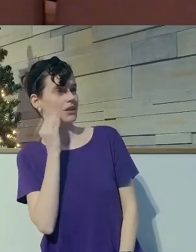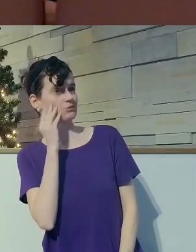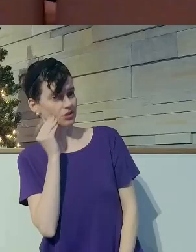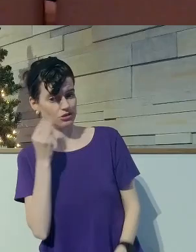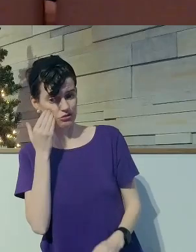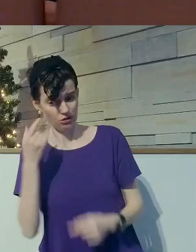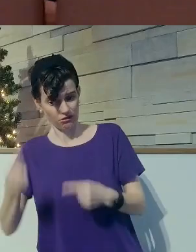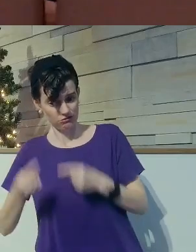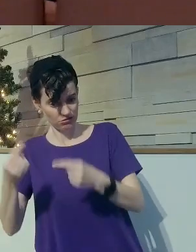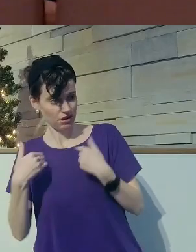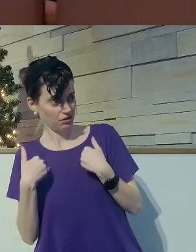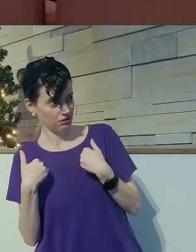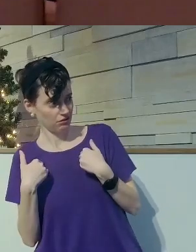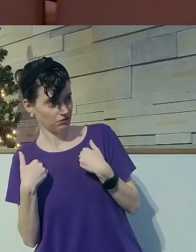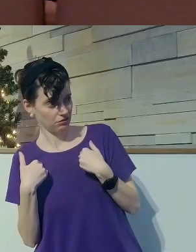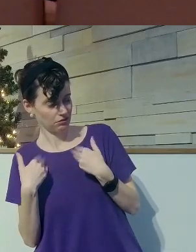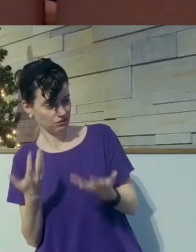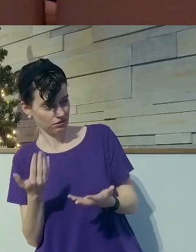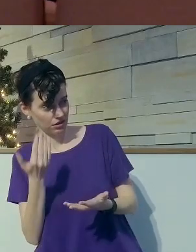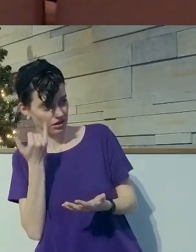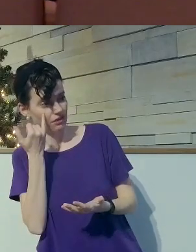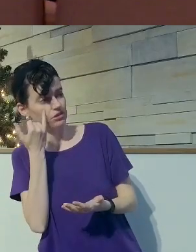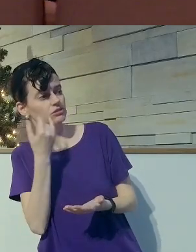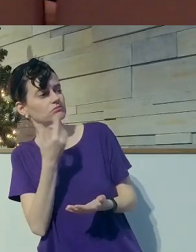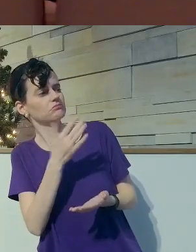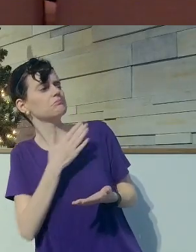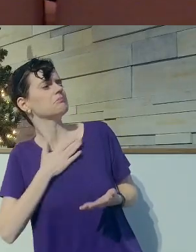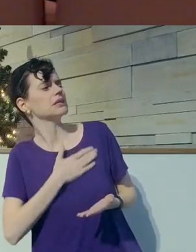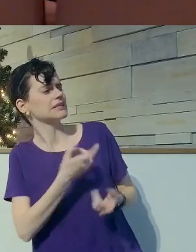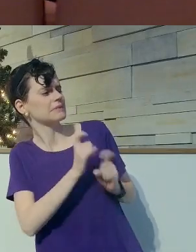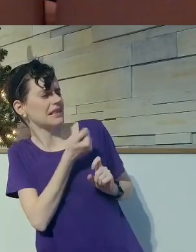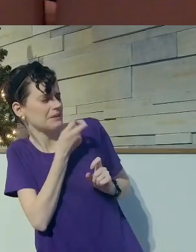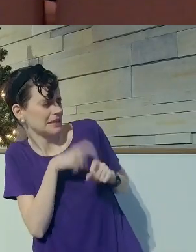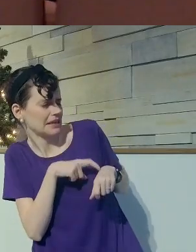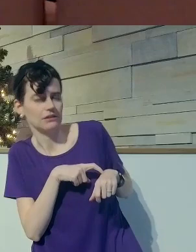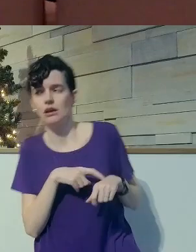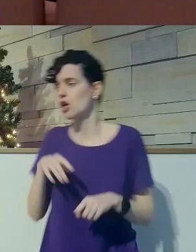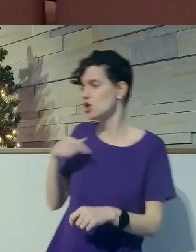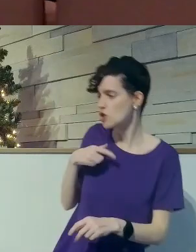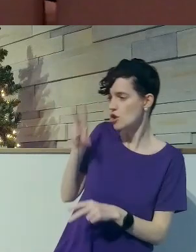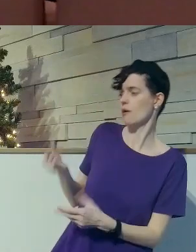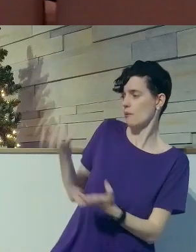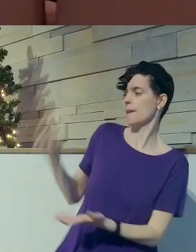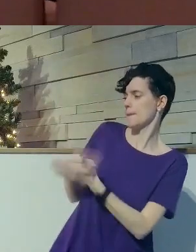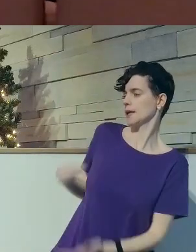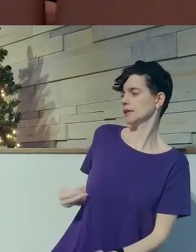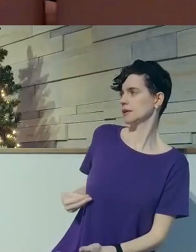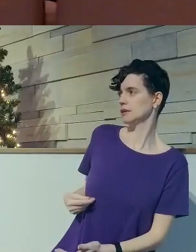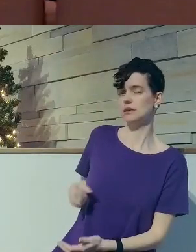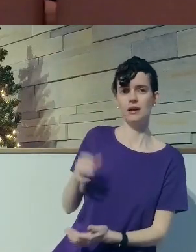You know the difficulties that I've had. You know, if you just give me a little time. And Tom said, no, I want my money. But